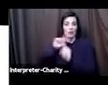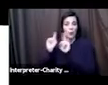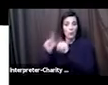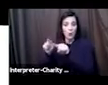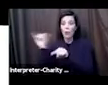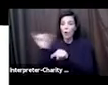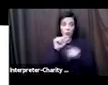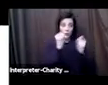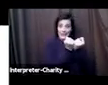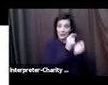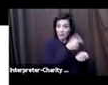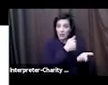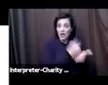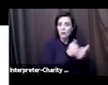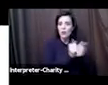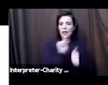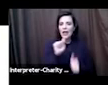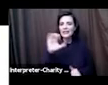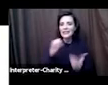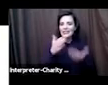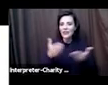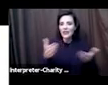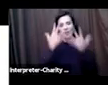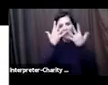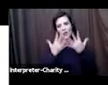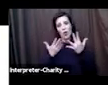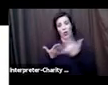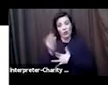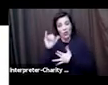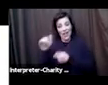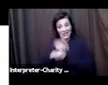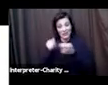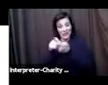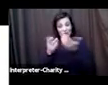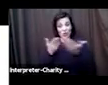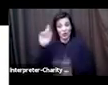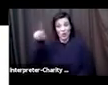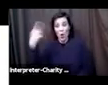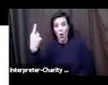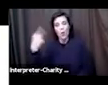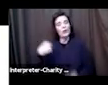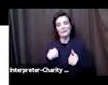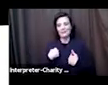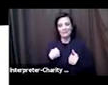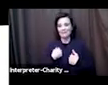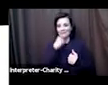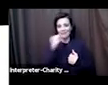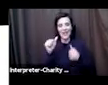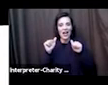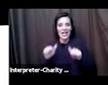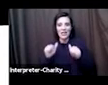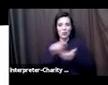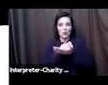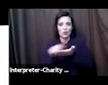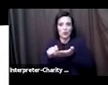need some support with the AAC device. But unfortunately, through that specific service alone, we are not able to write